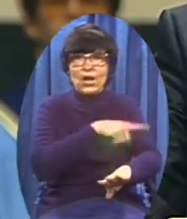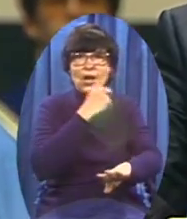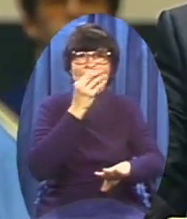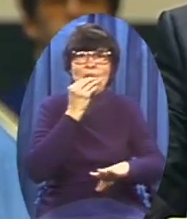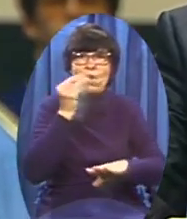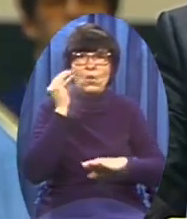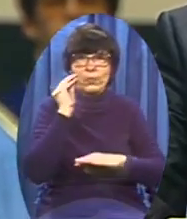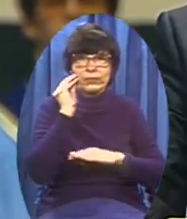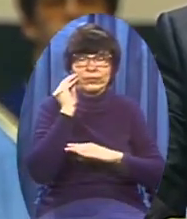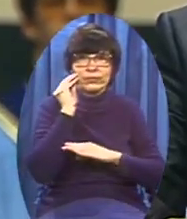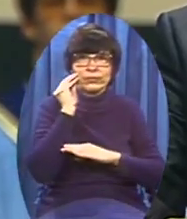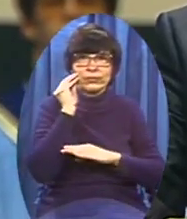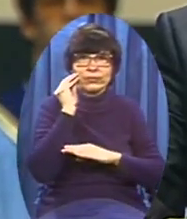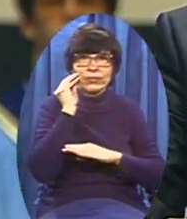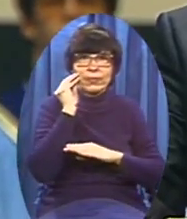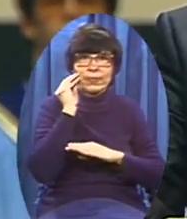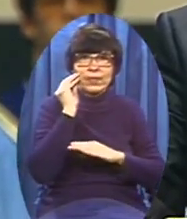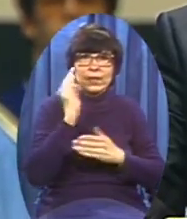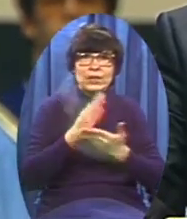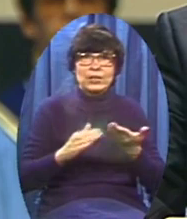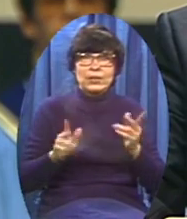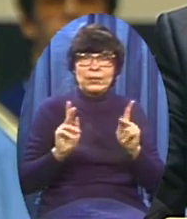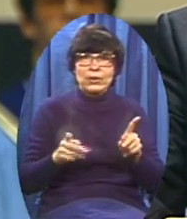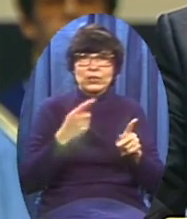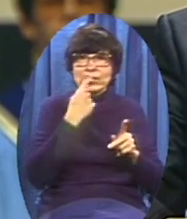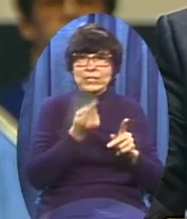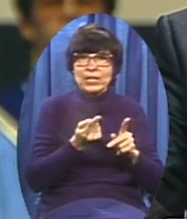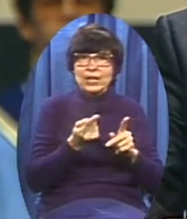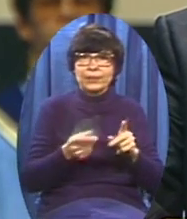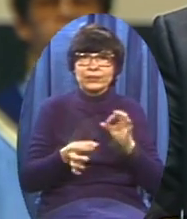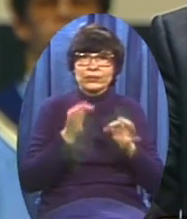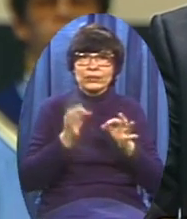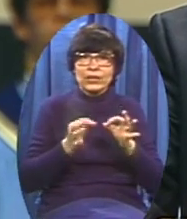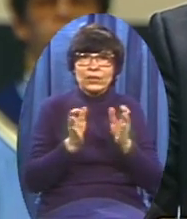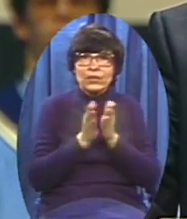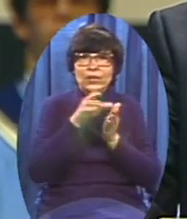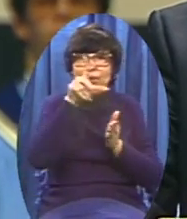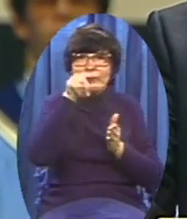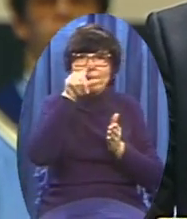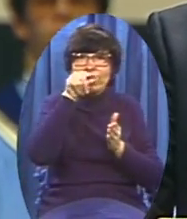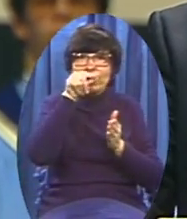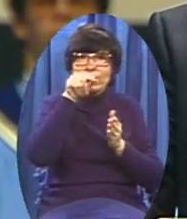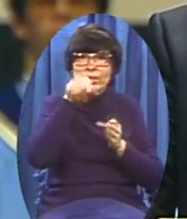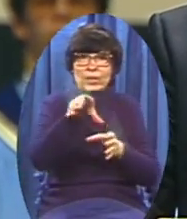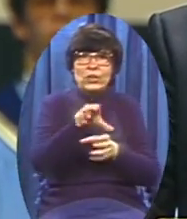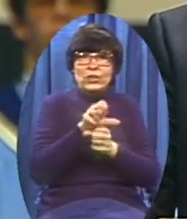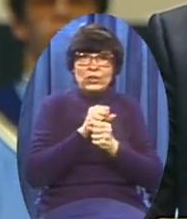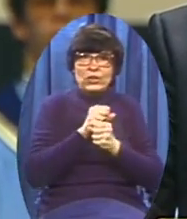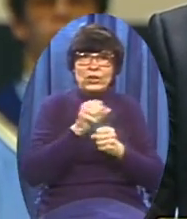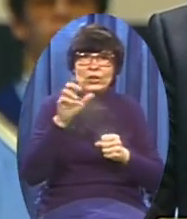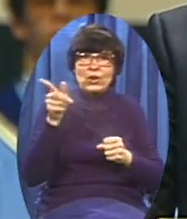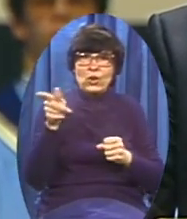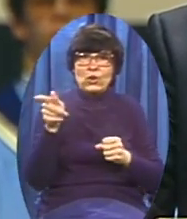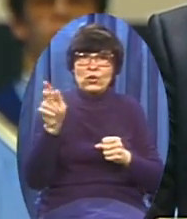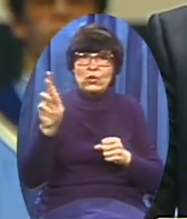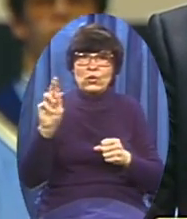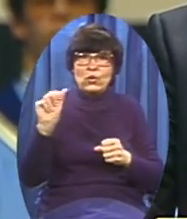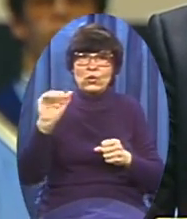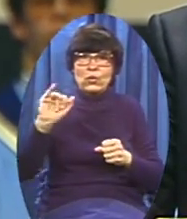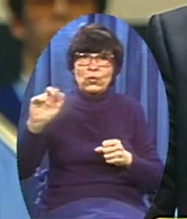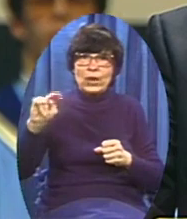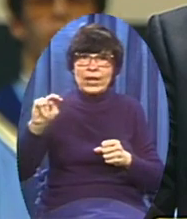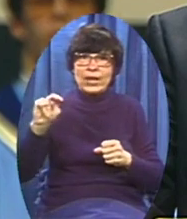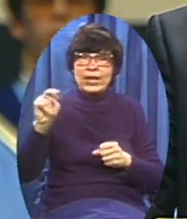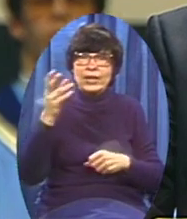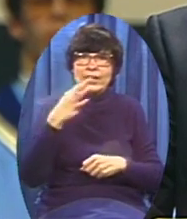somebody has said that if a little bird could pick up a grain of sand and fly from the United States of America to England